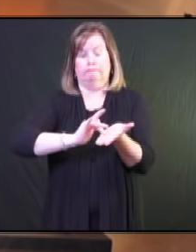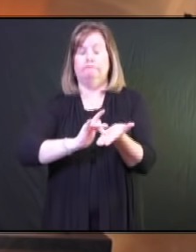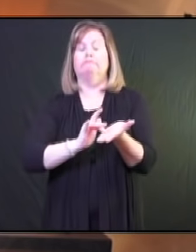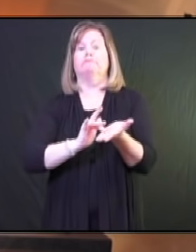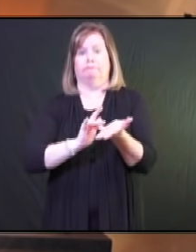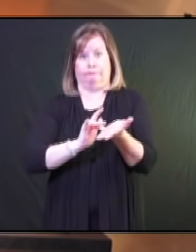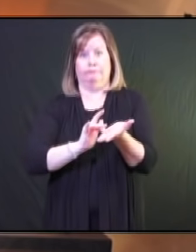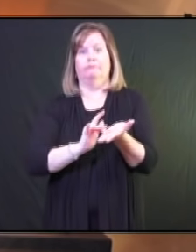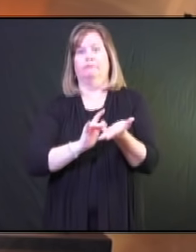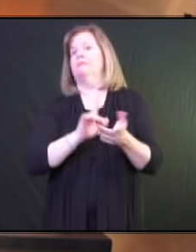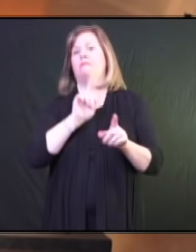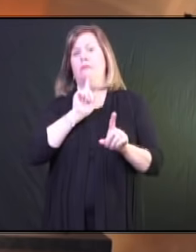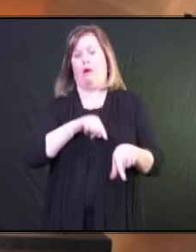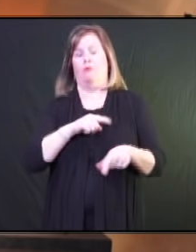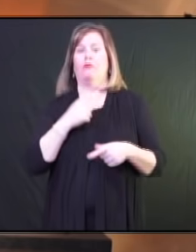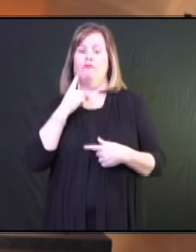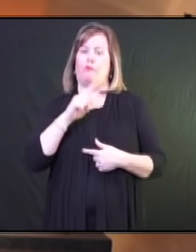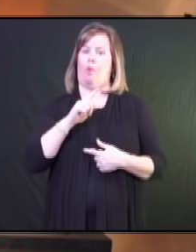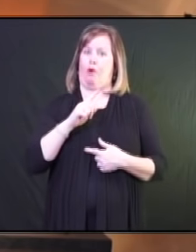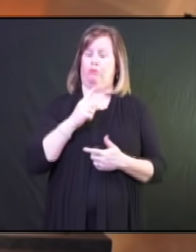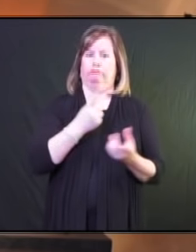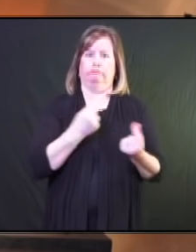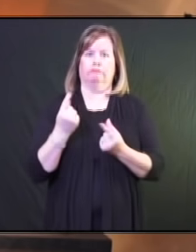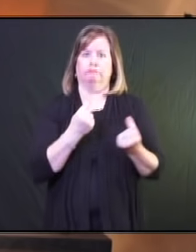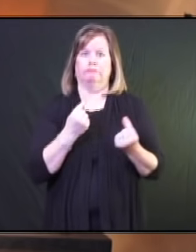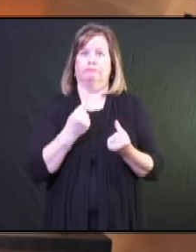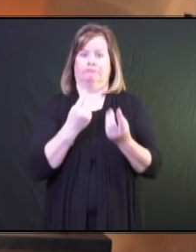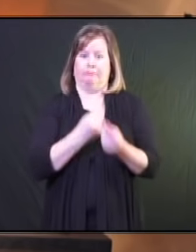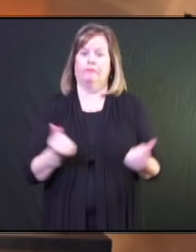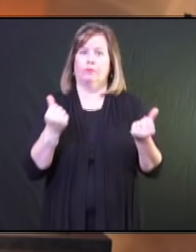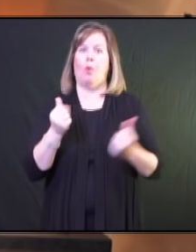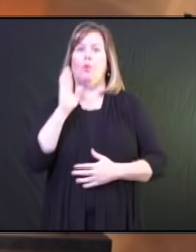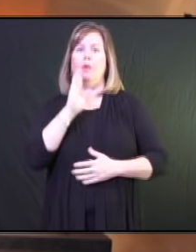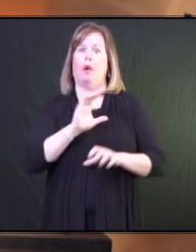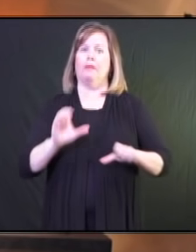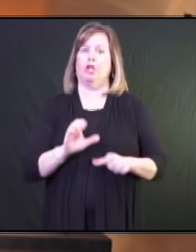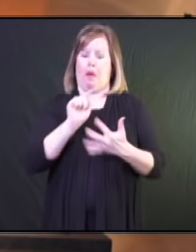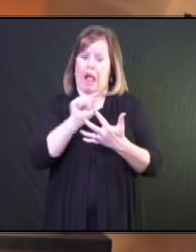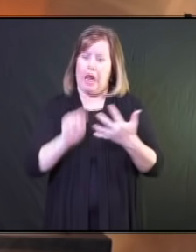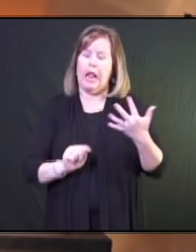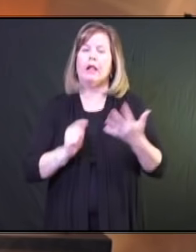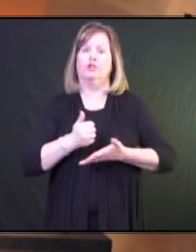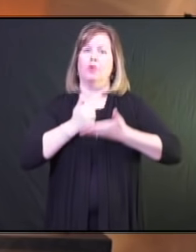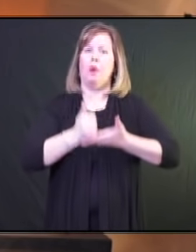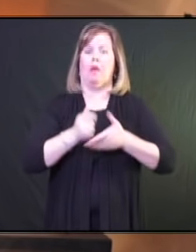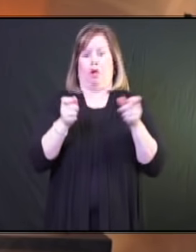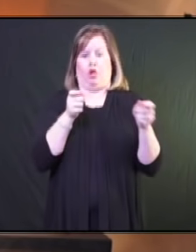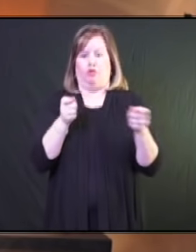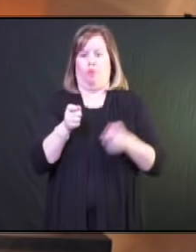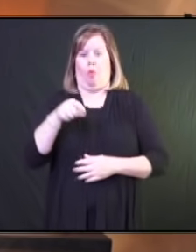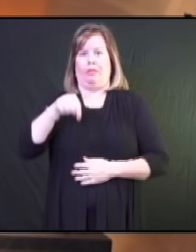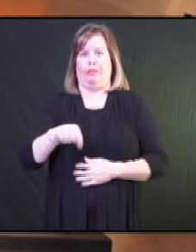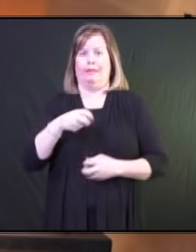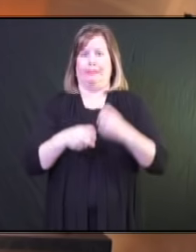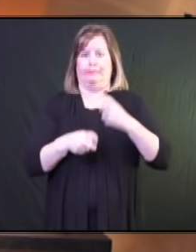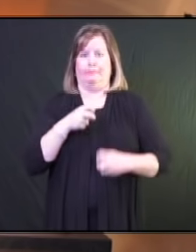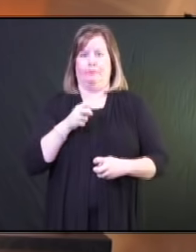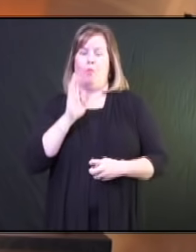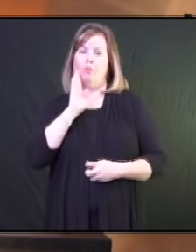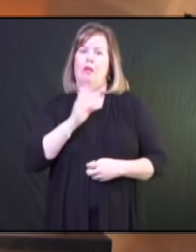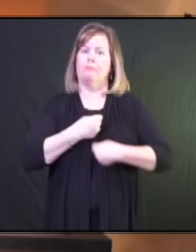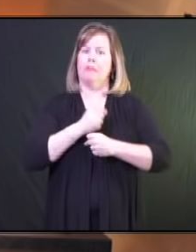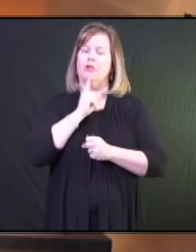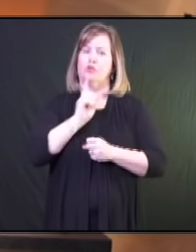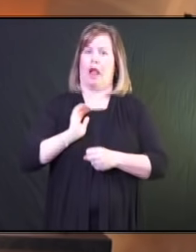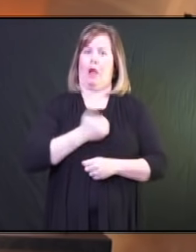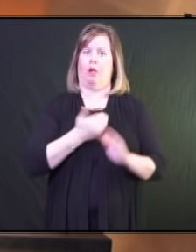These are the tools we're going to be using to control this epidemic and make sure that our community gets through this all together.